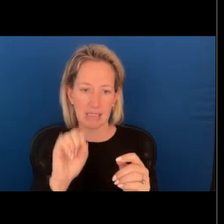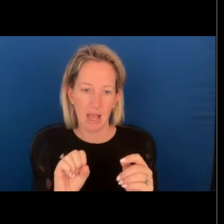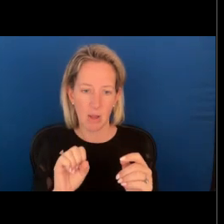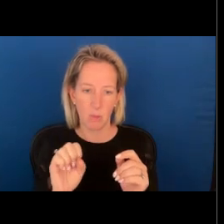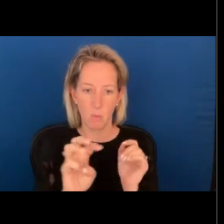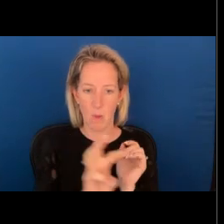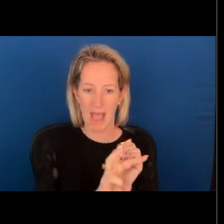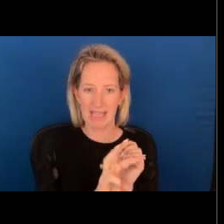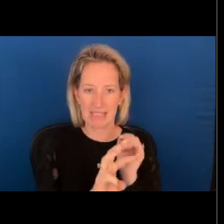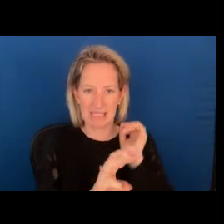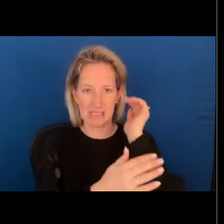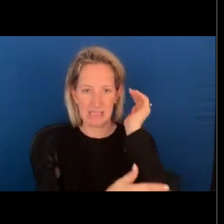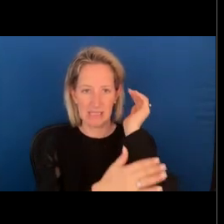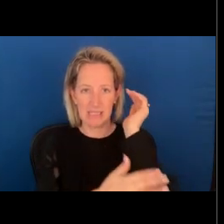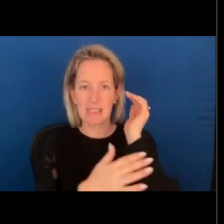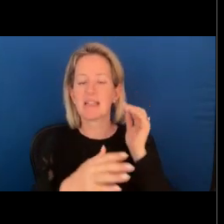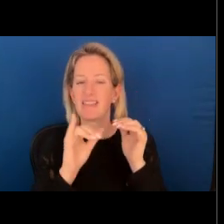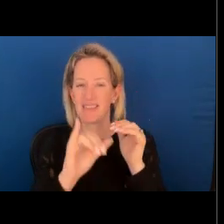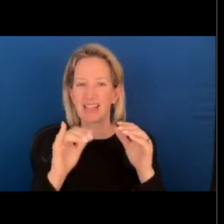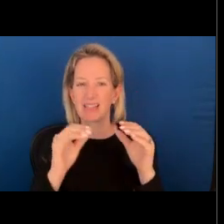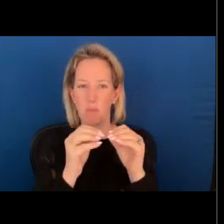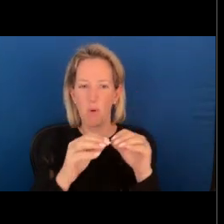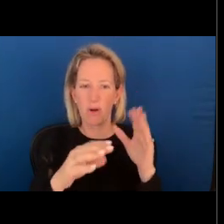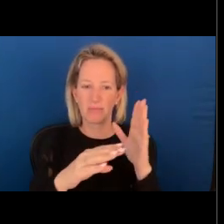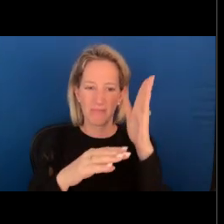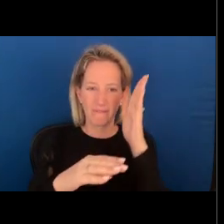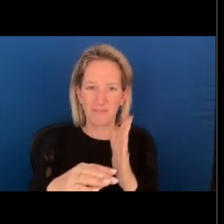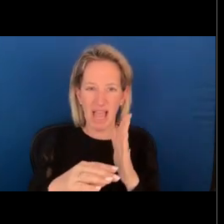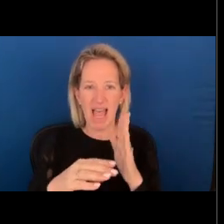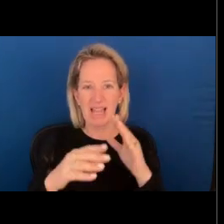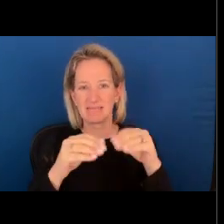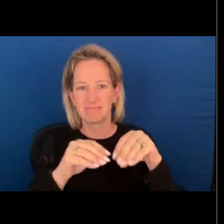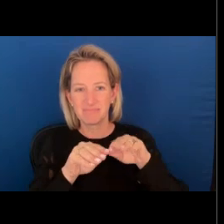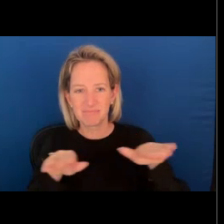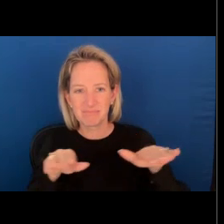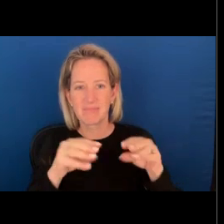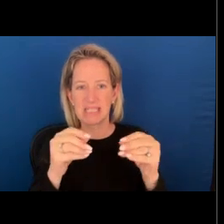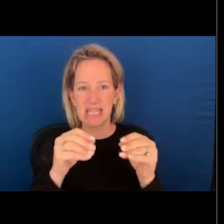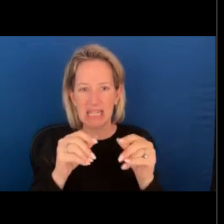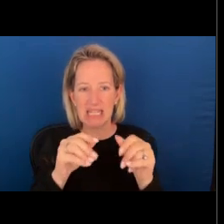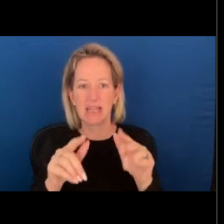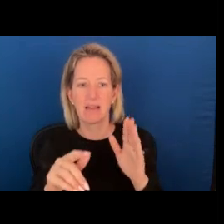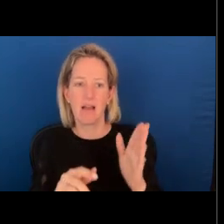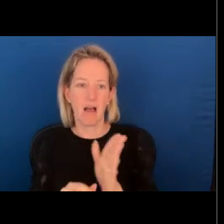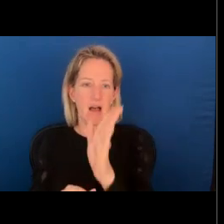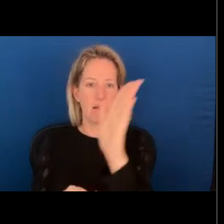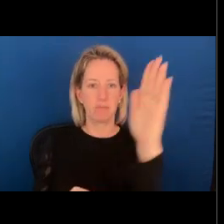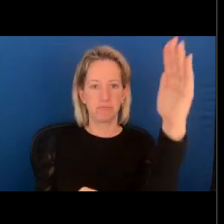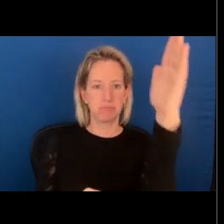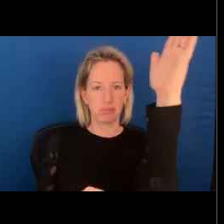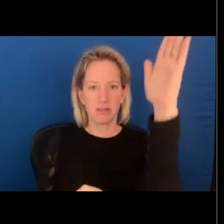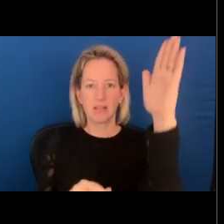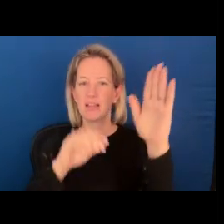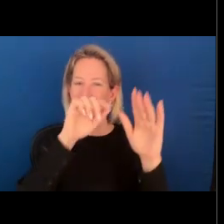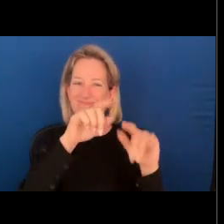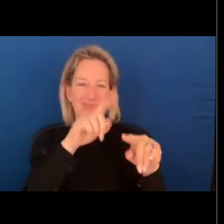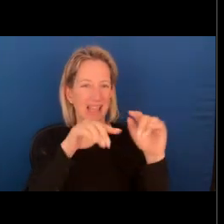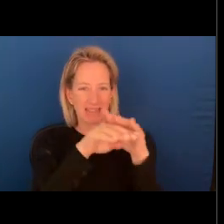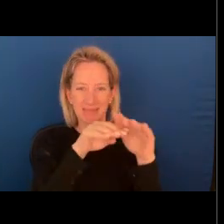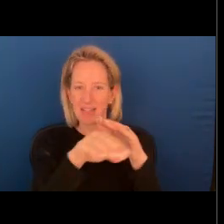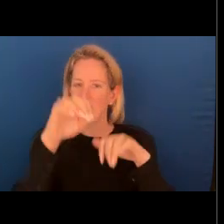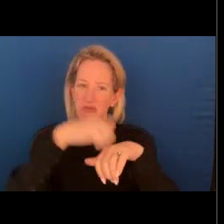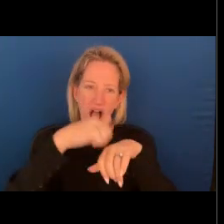broad, flat, sandy coastline. Up along the Olympic Peninsula, it's more of inaccessible, rocky,